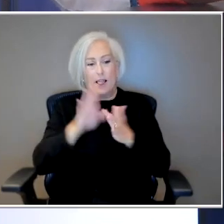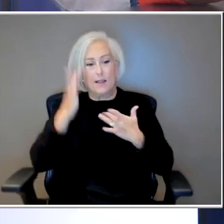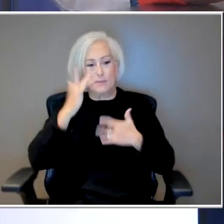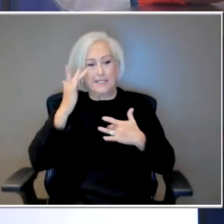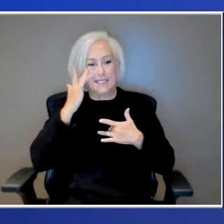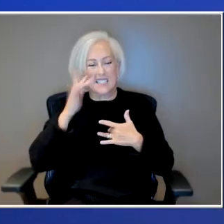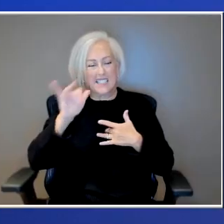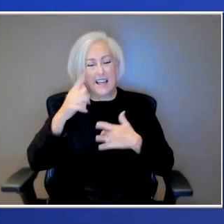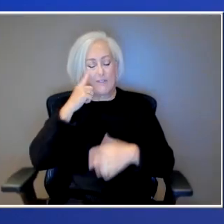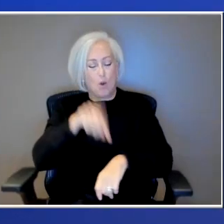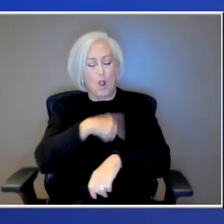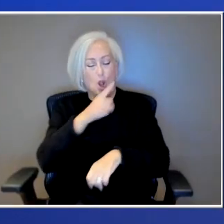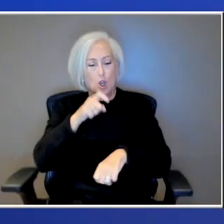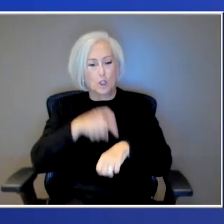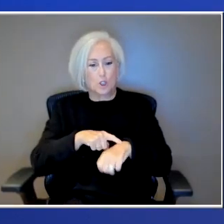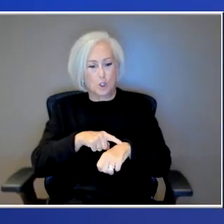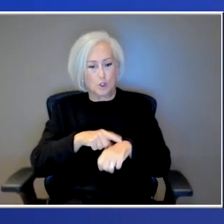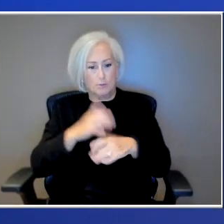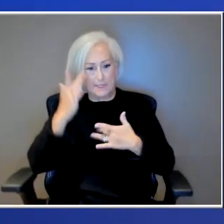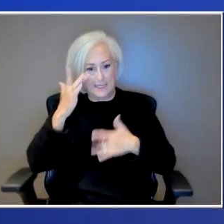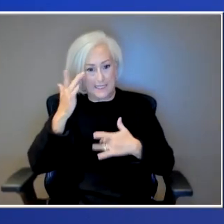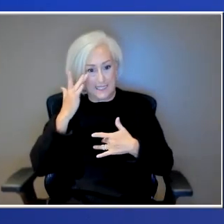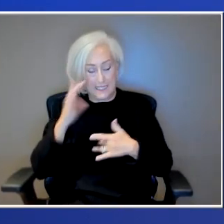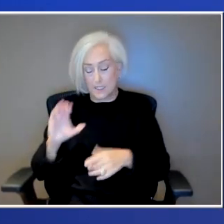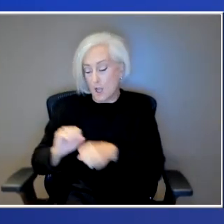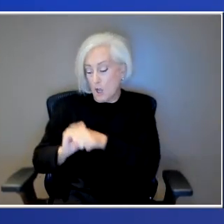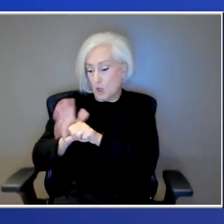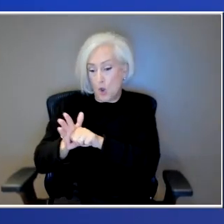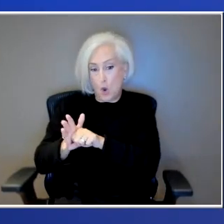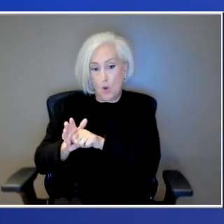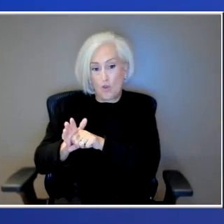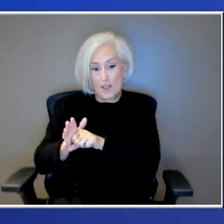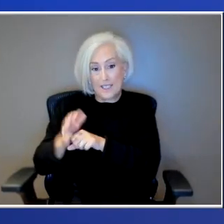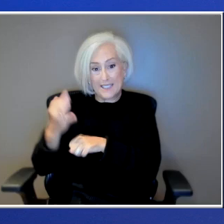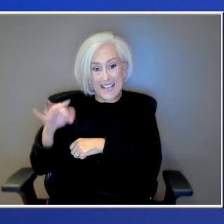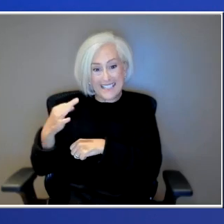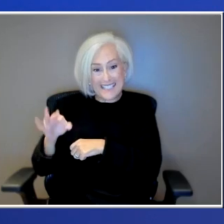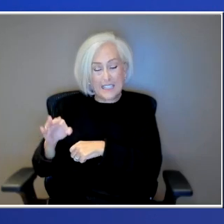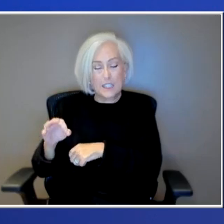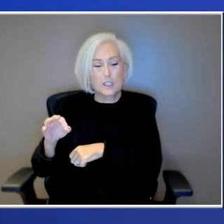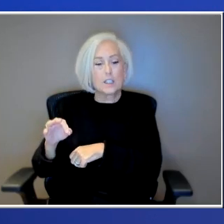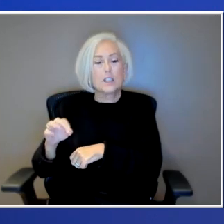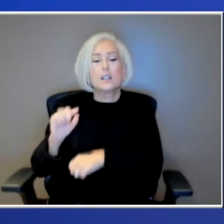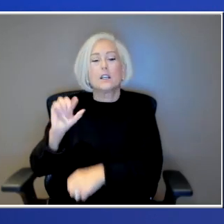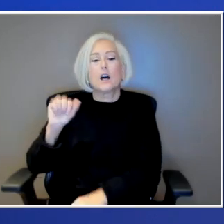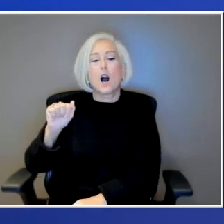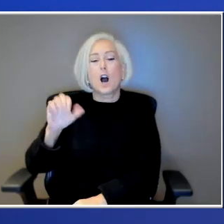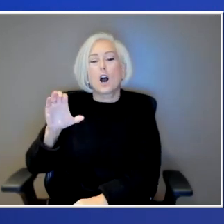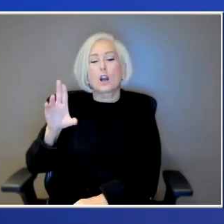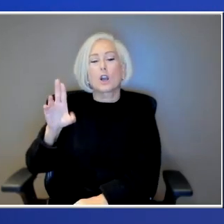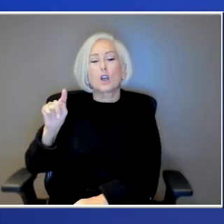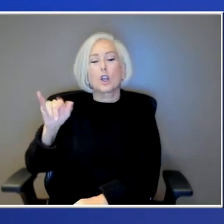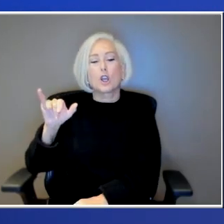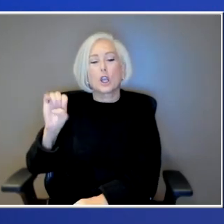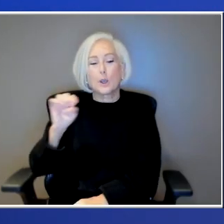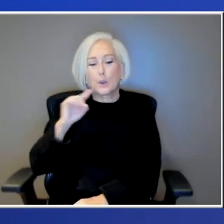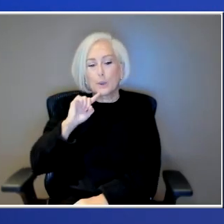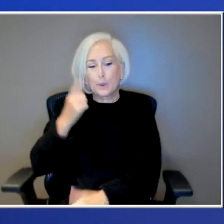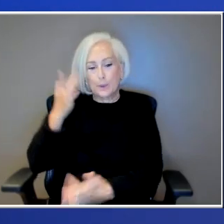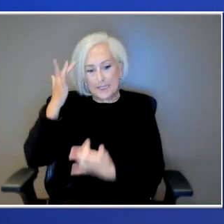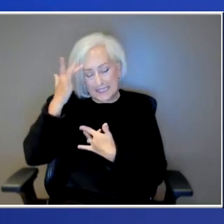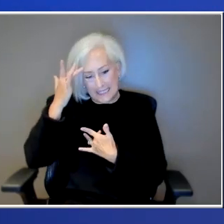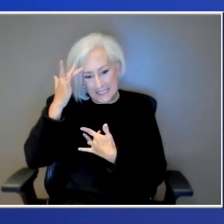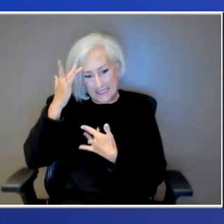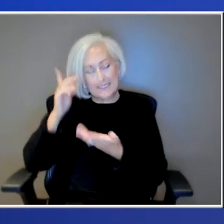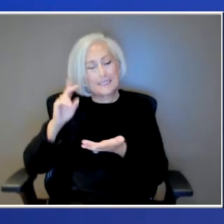for COVID-19, it is an acute disease. Now, you do have long-term symptoms. We don't know the exact mechanism of that